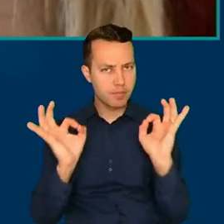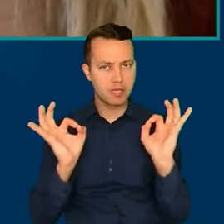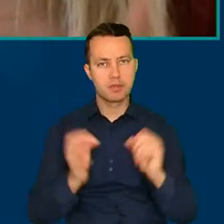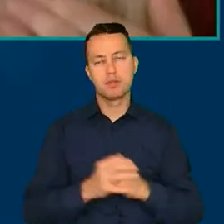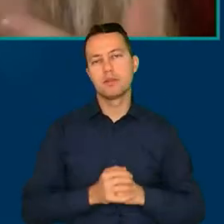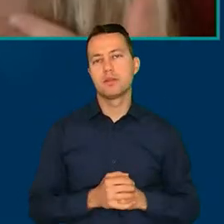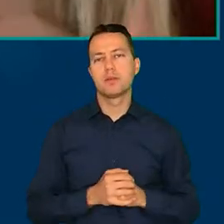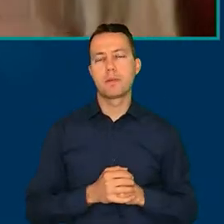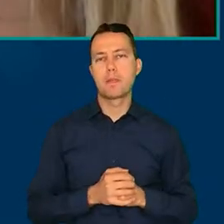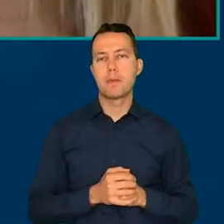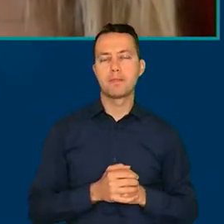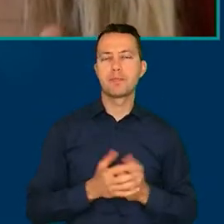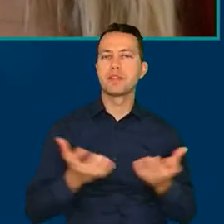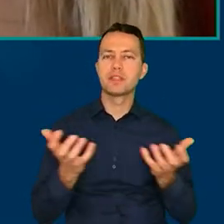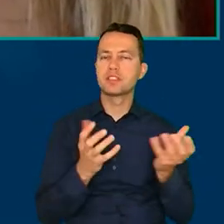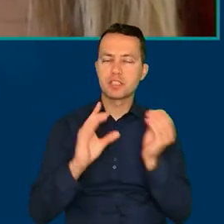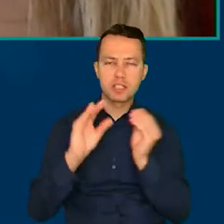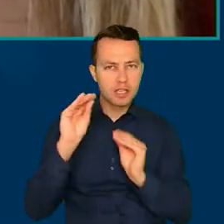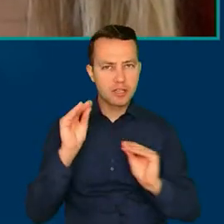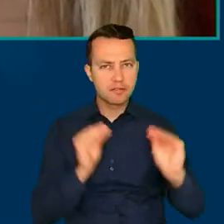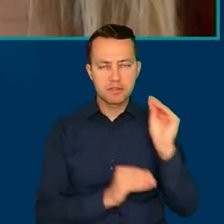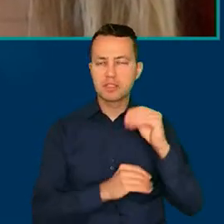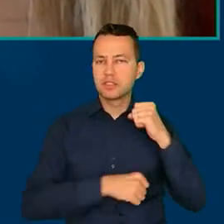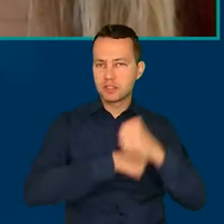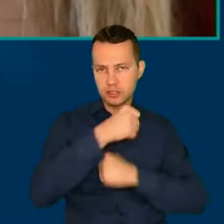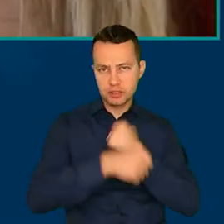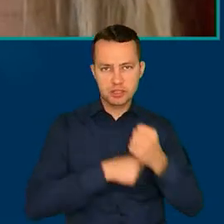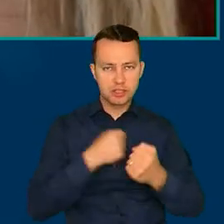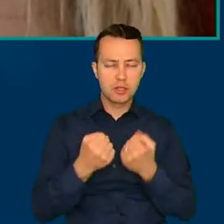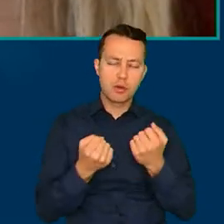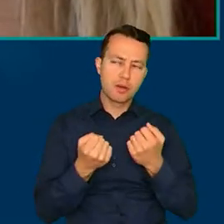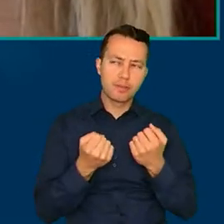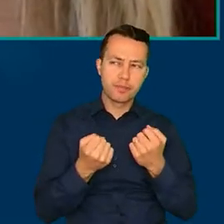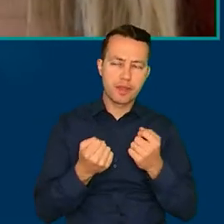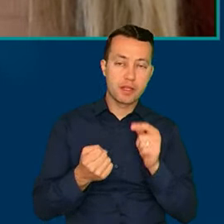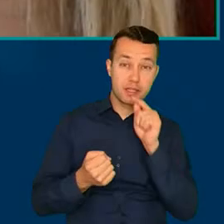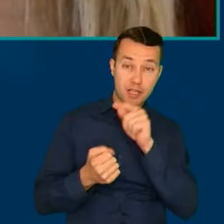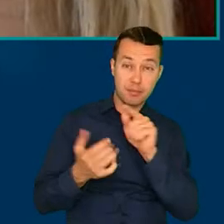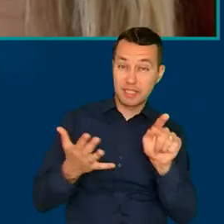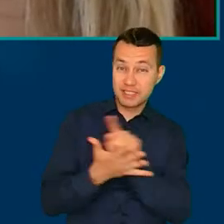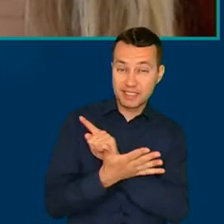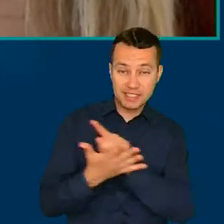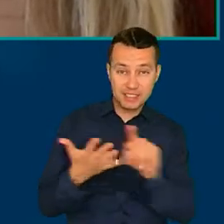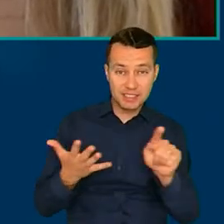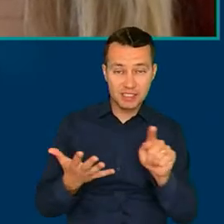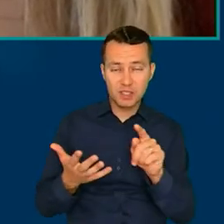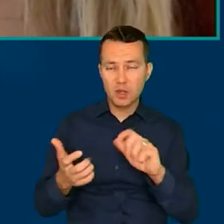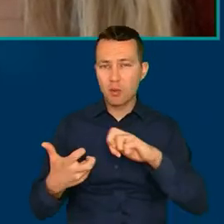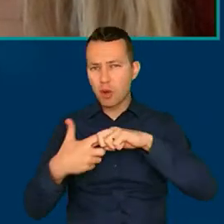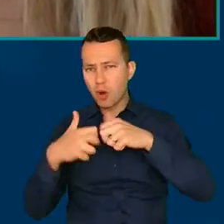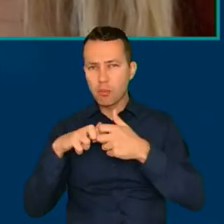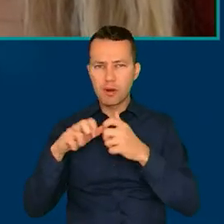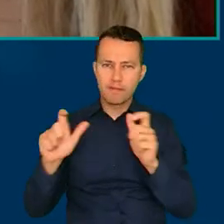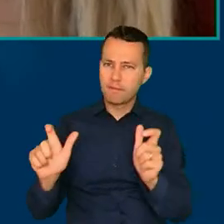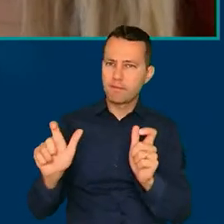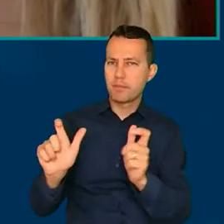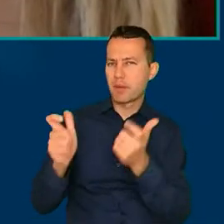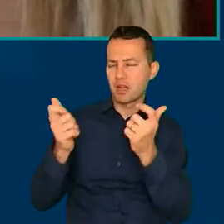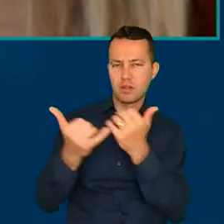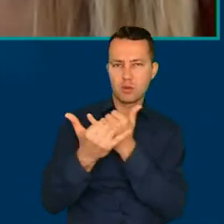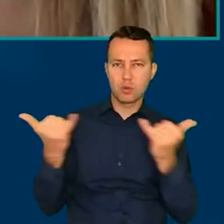business relationships that are maybe most proximate to a company or where action might be